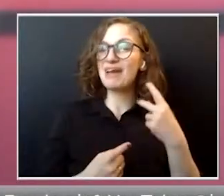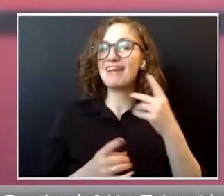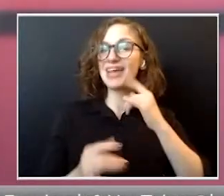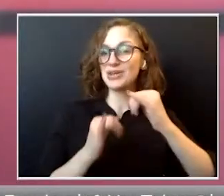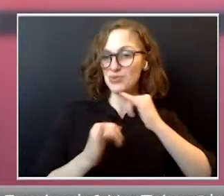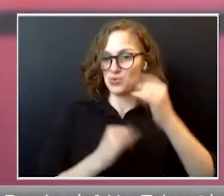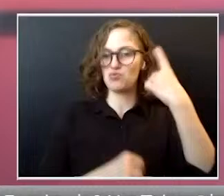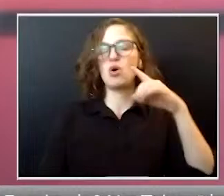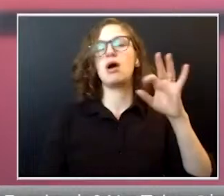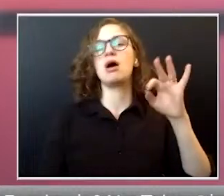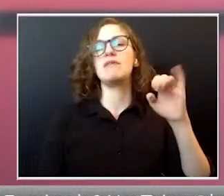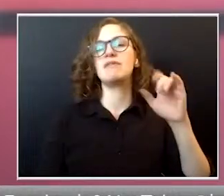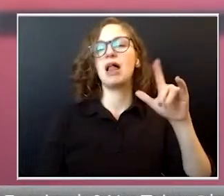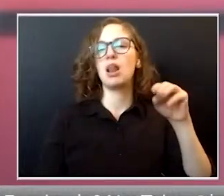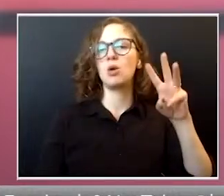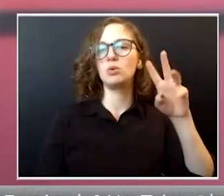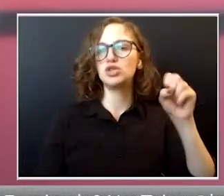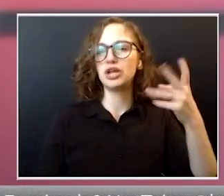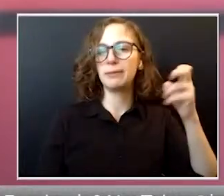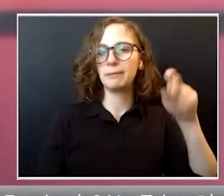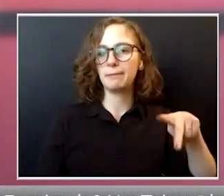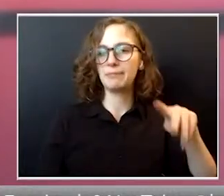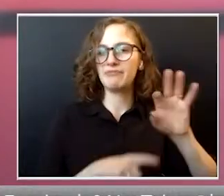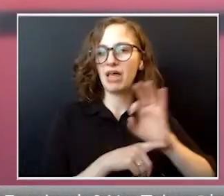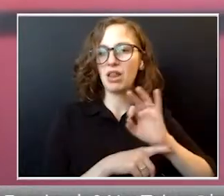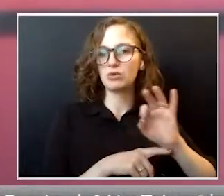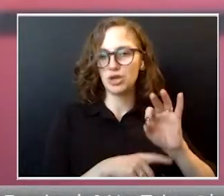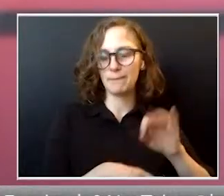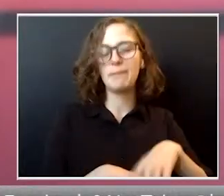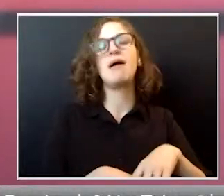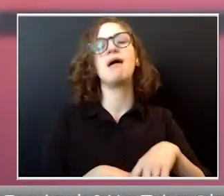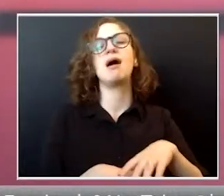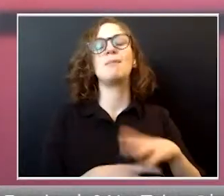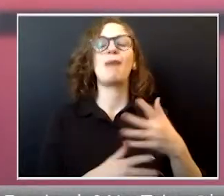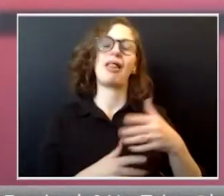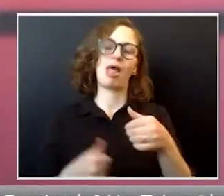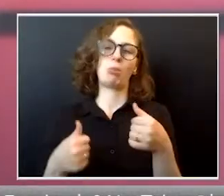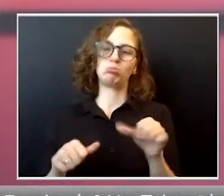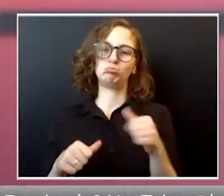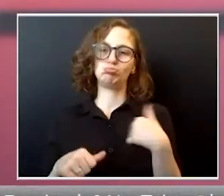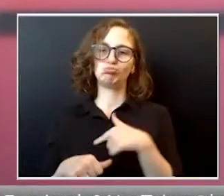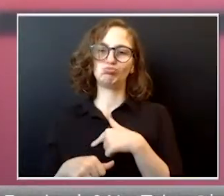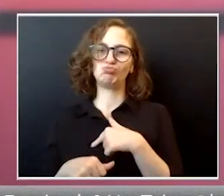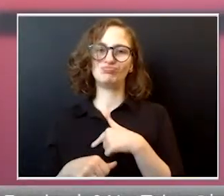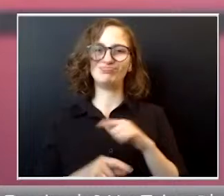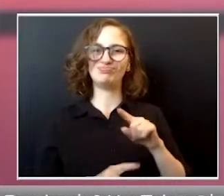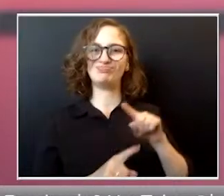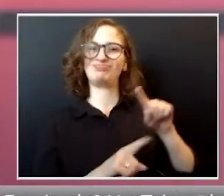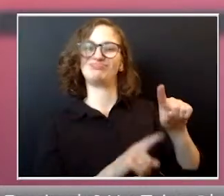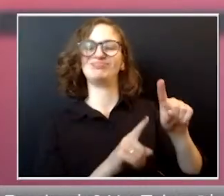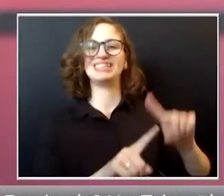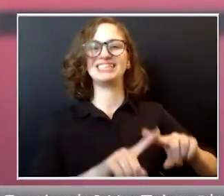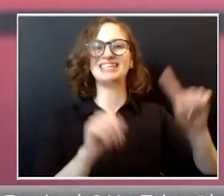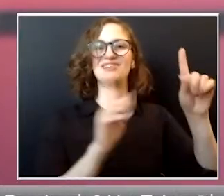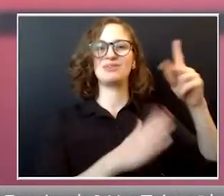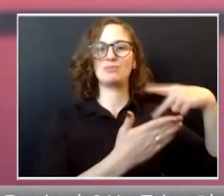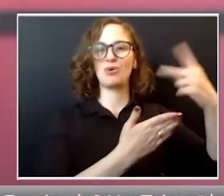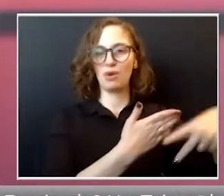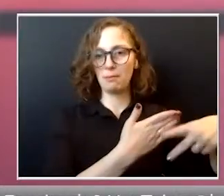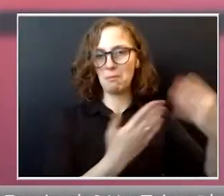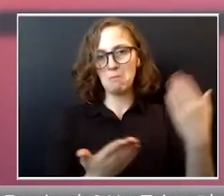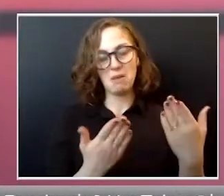here, but turned us down and went to a different program, which is probably one of the top programs in the